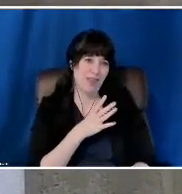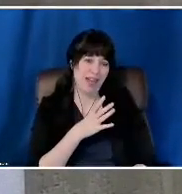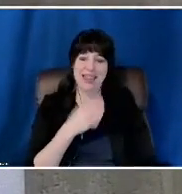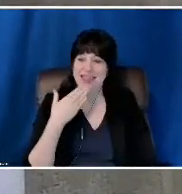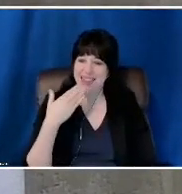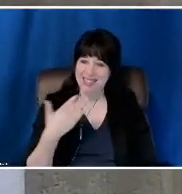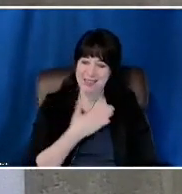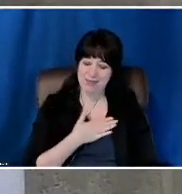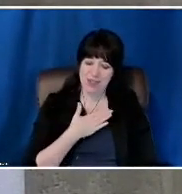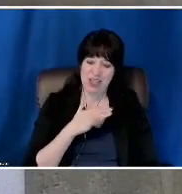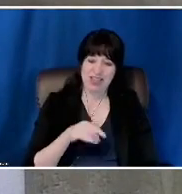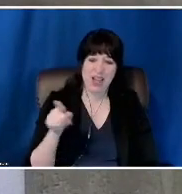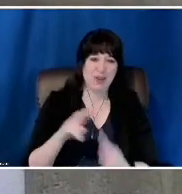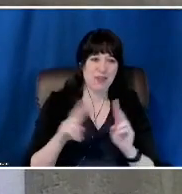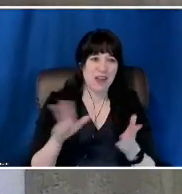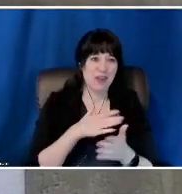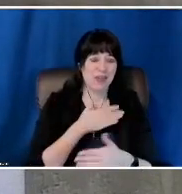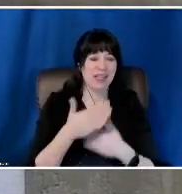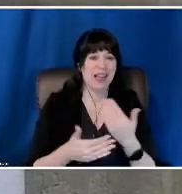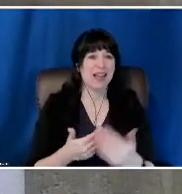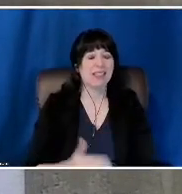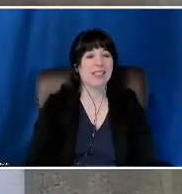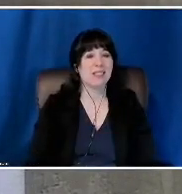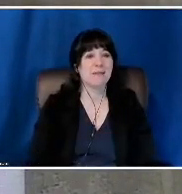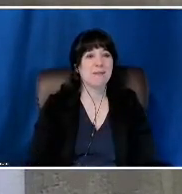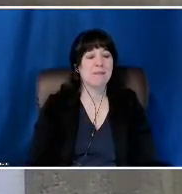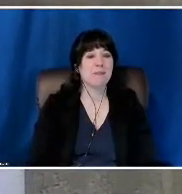that. You're very kind.